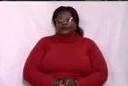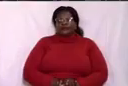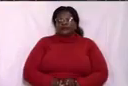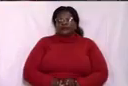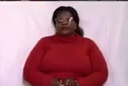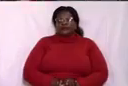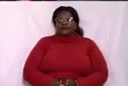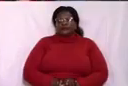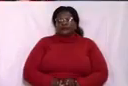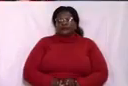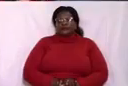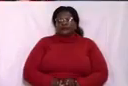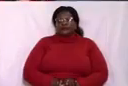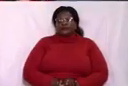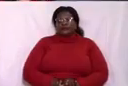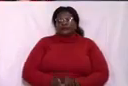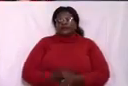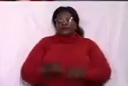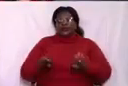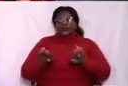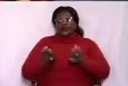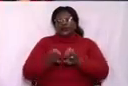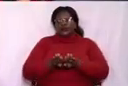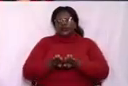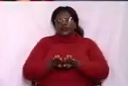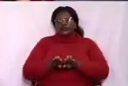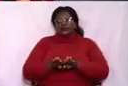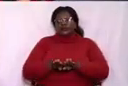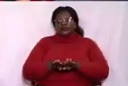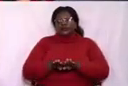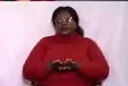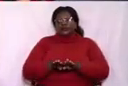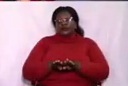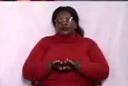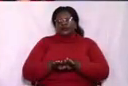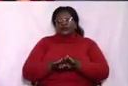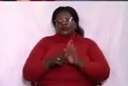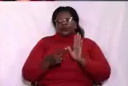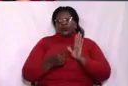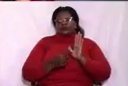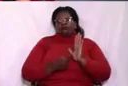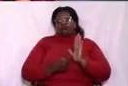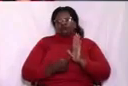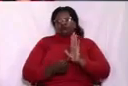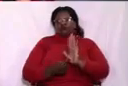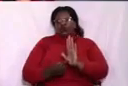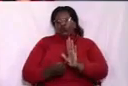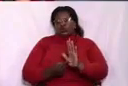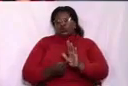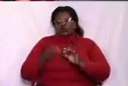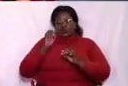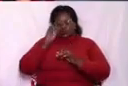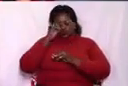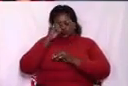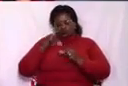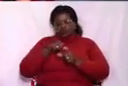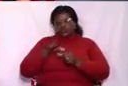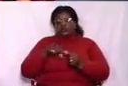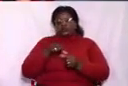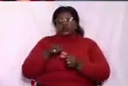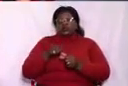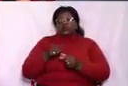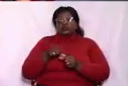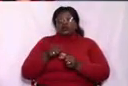media platform, and really reach out to them. They are quite responsive, and you won't. I promise you